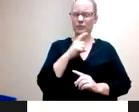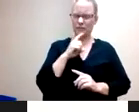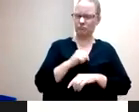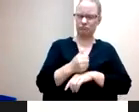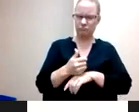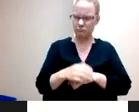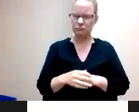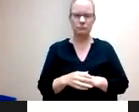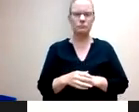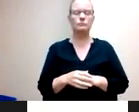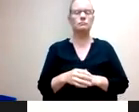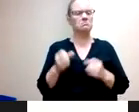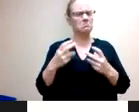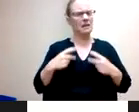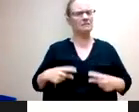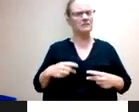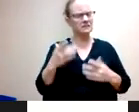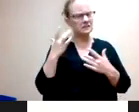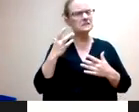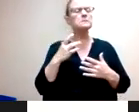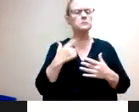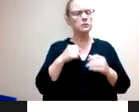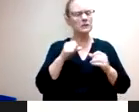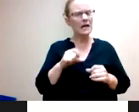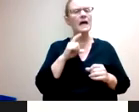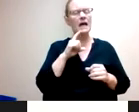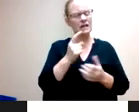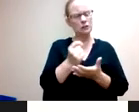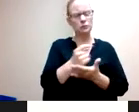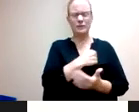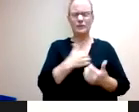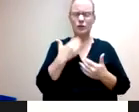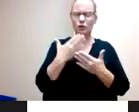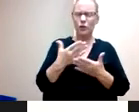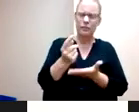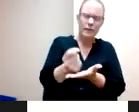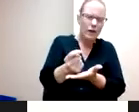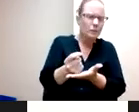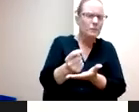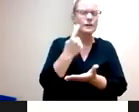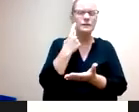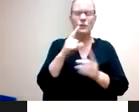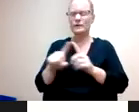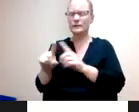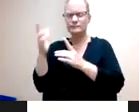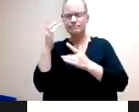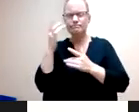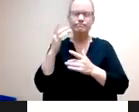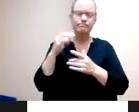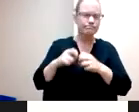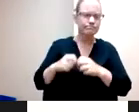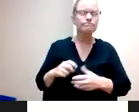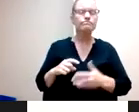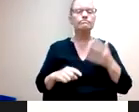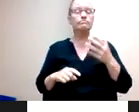Lots of physical symptoms we can treat, and we have good therapies. And this is part of the training I have with